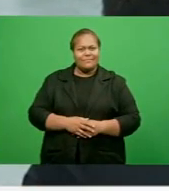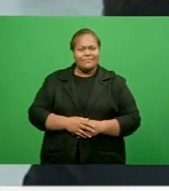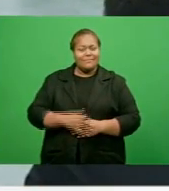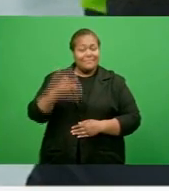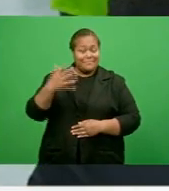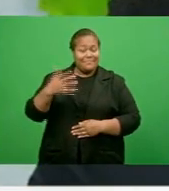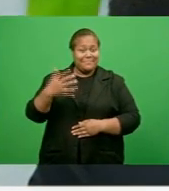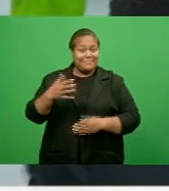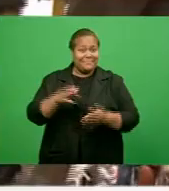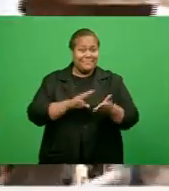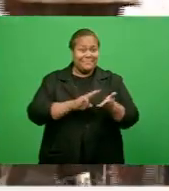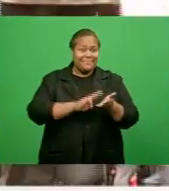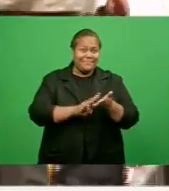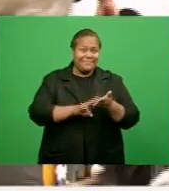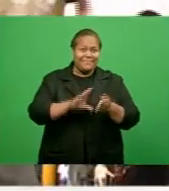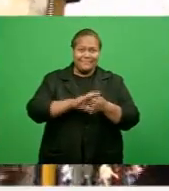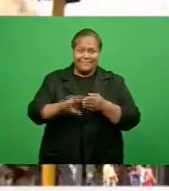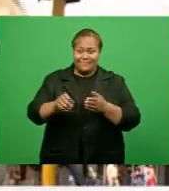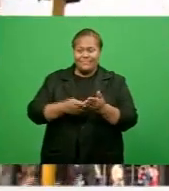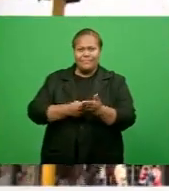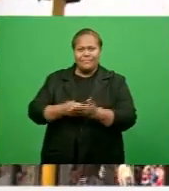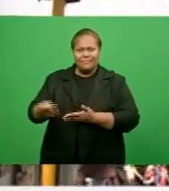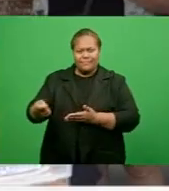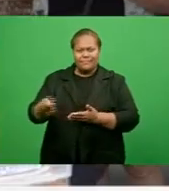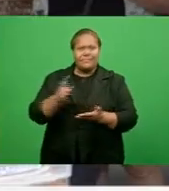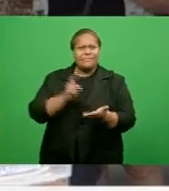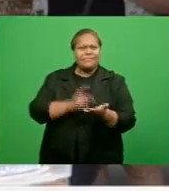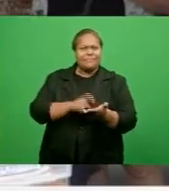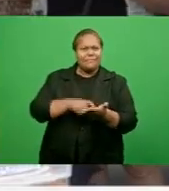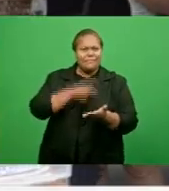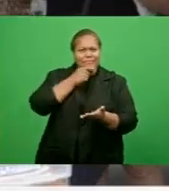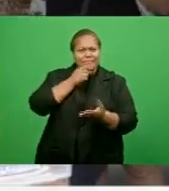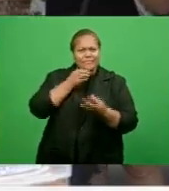And $15 million paid out in concessional loans.